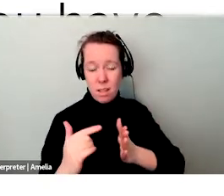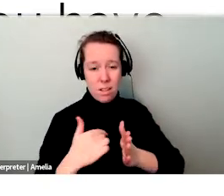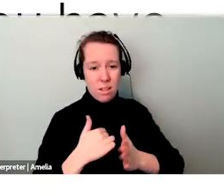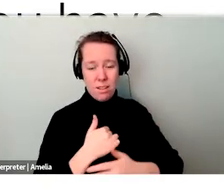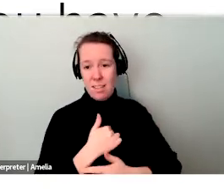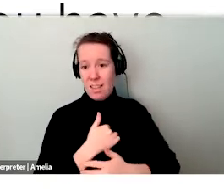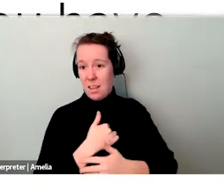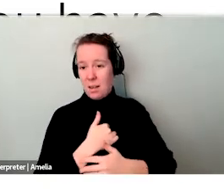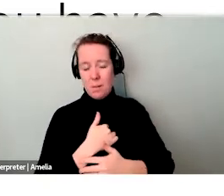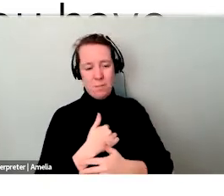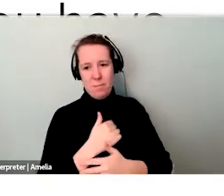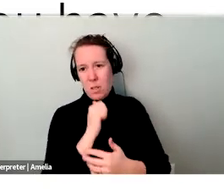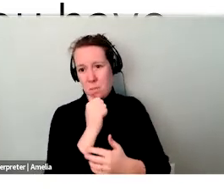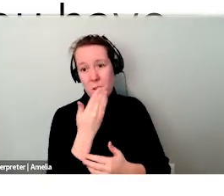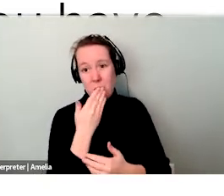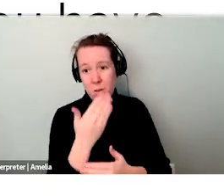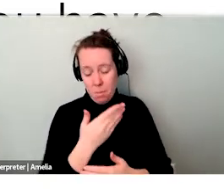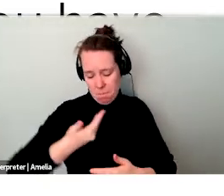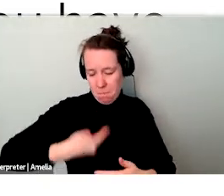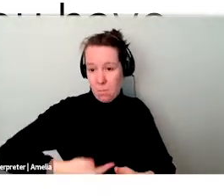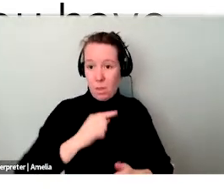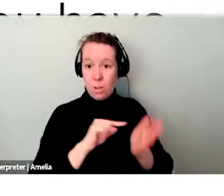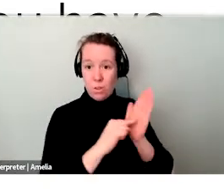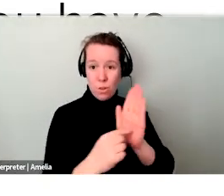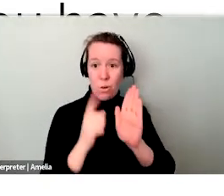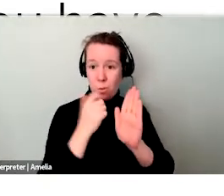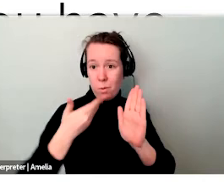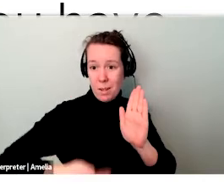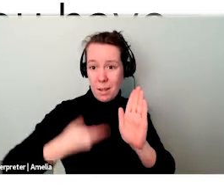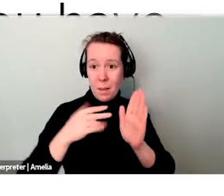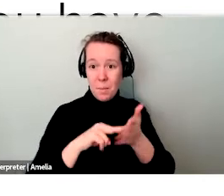good sellers and I am not. And it is that to